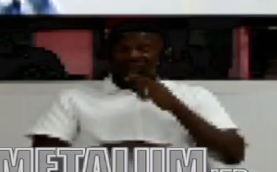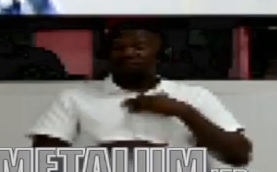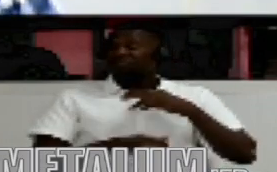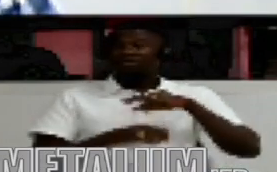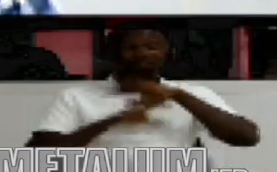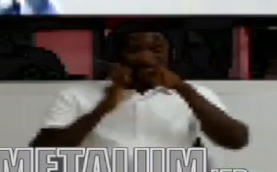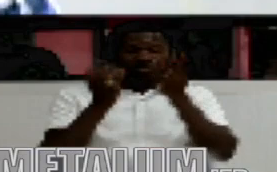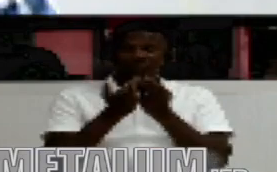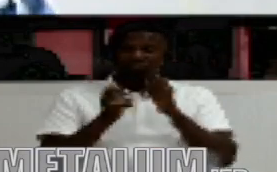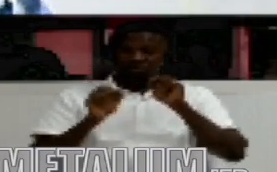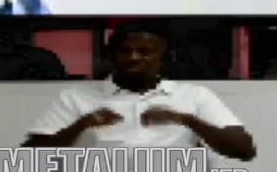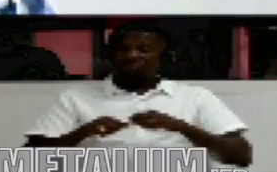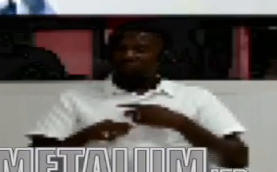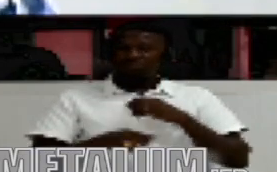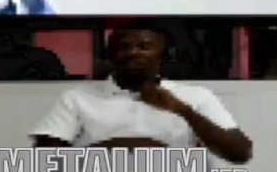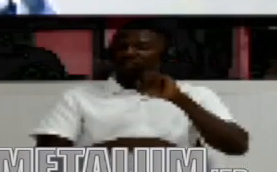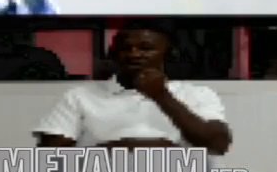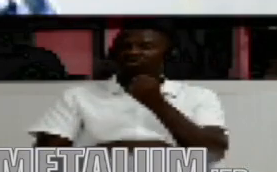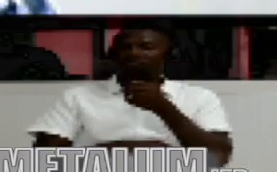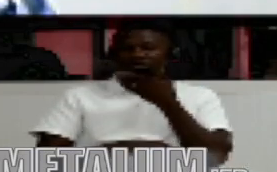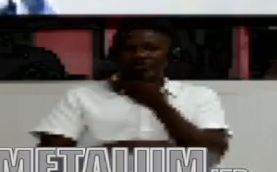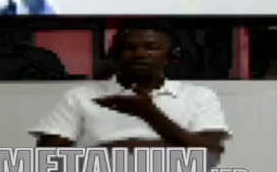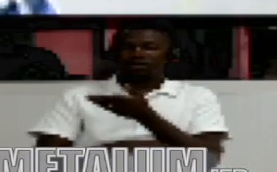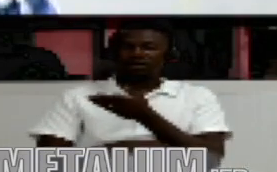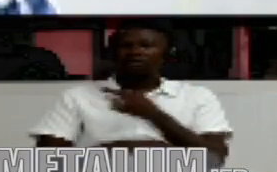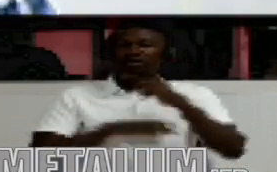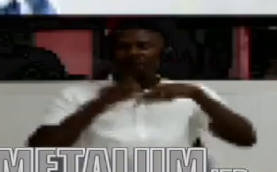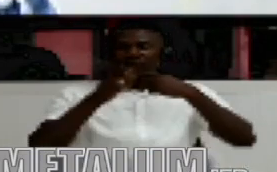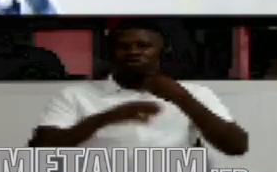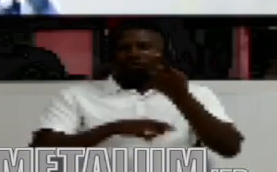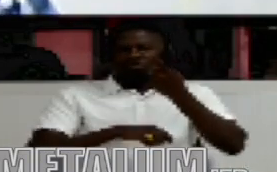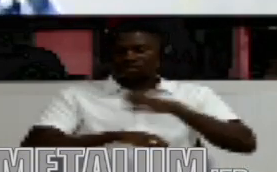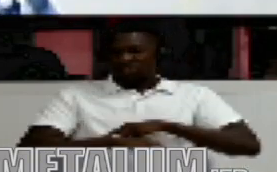So after some time,